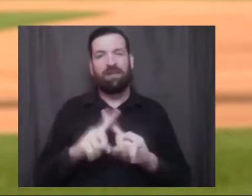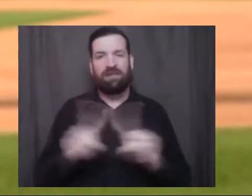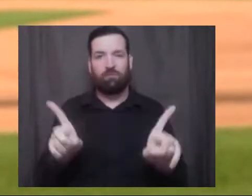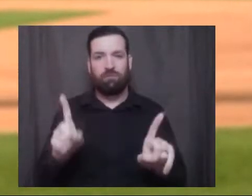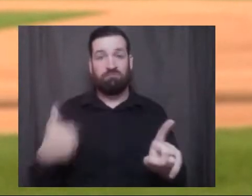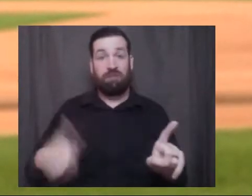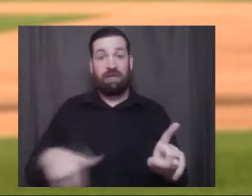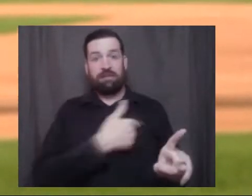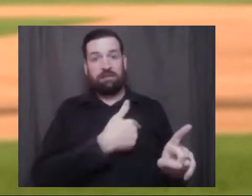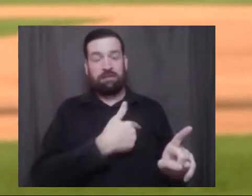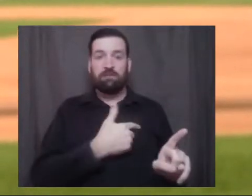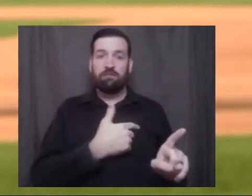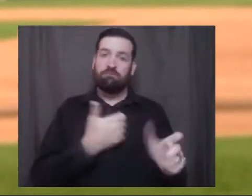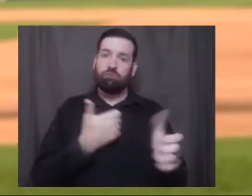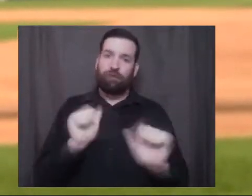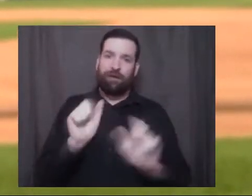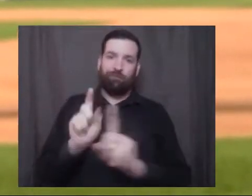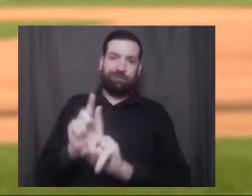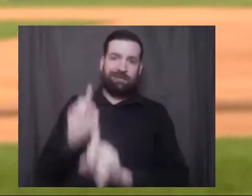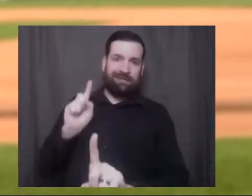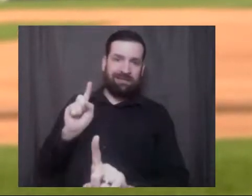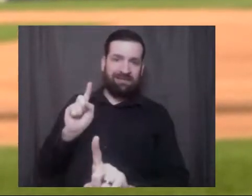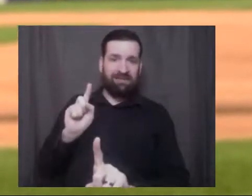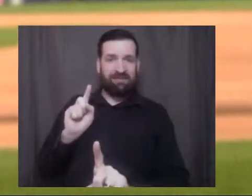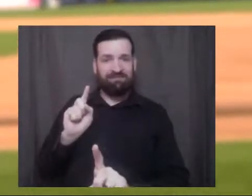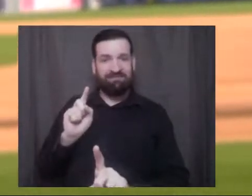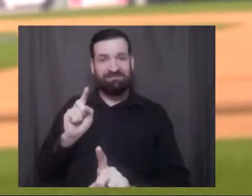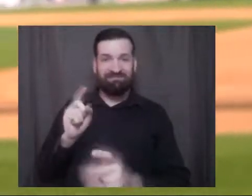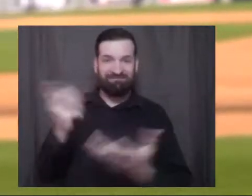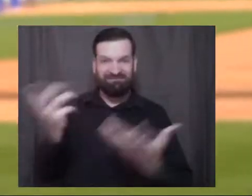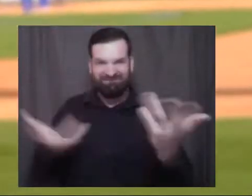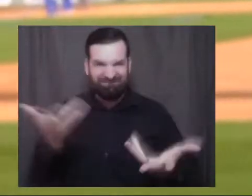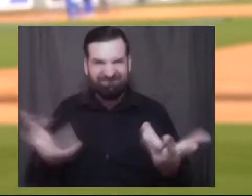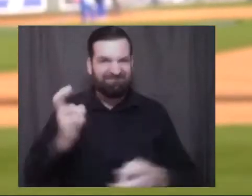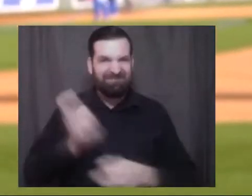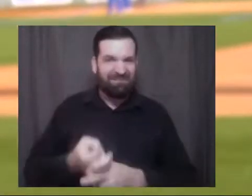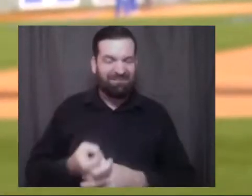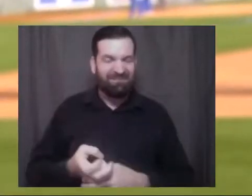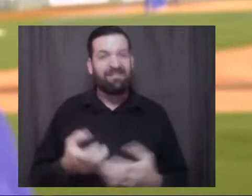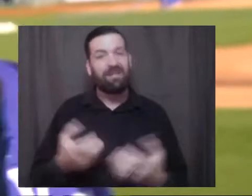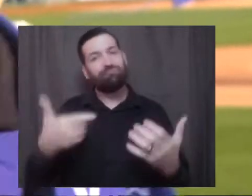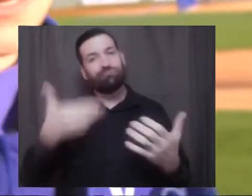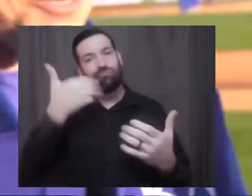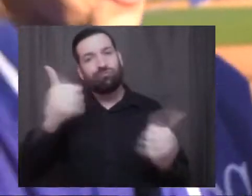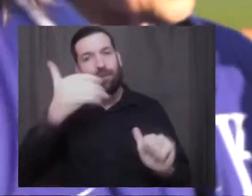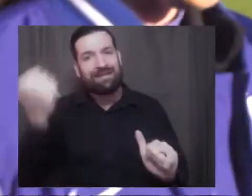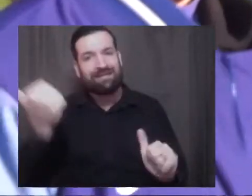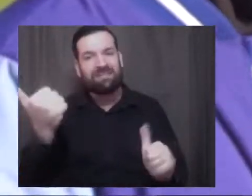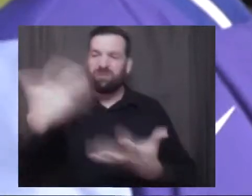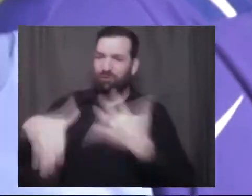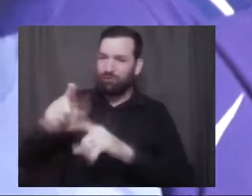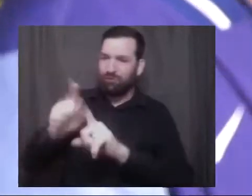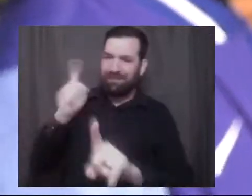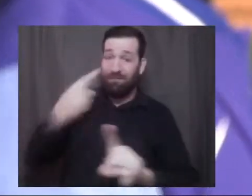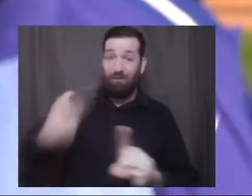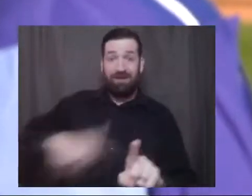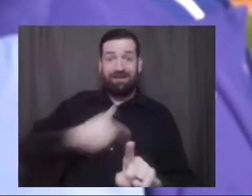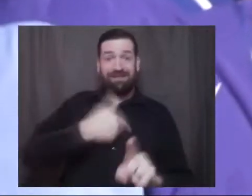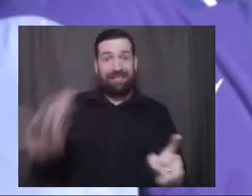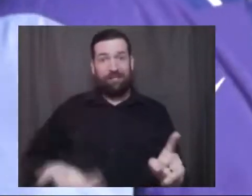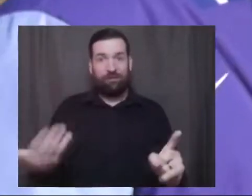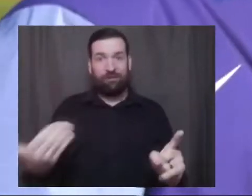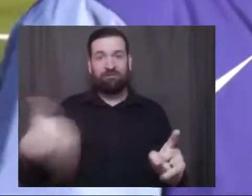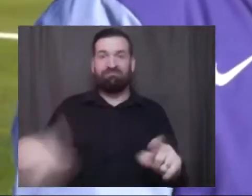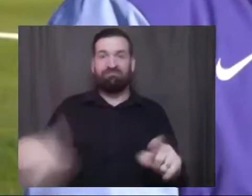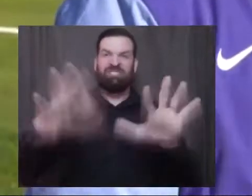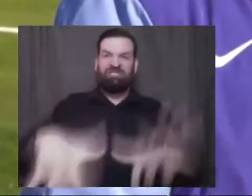to do the distancing, which isn't always easy when you're doing patient care. It's not. But we do our best. Social distance, not easy for people to social distance out here at a packed stadium, not. and